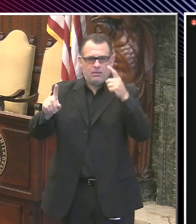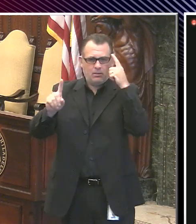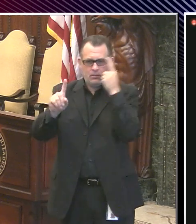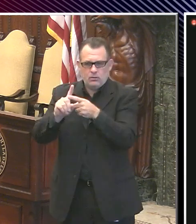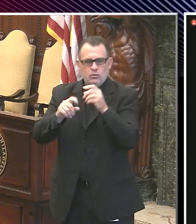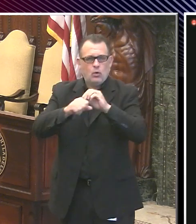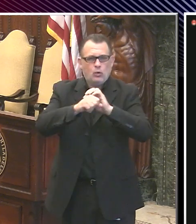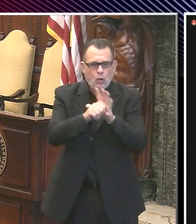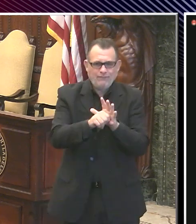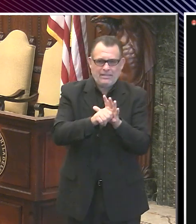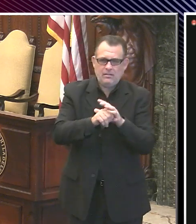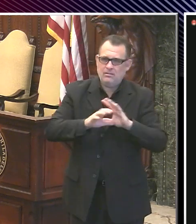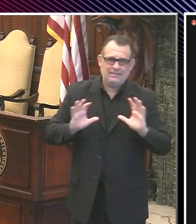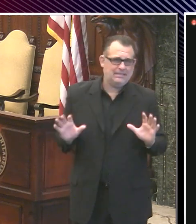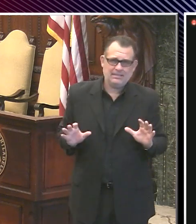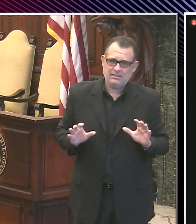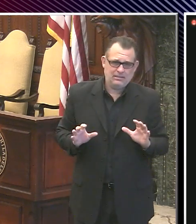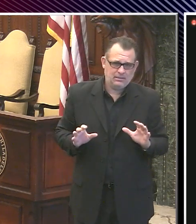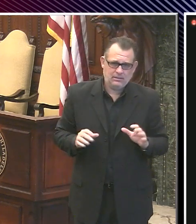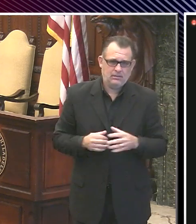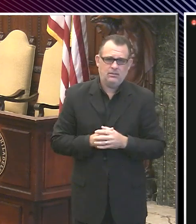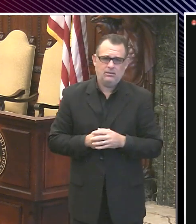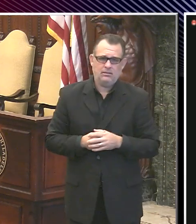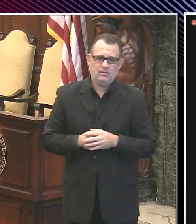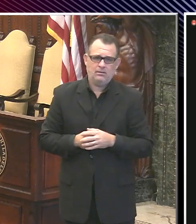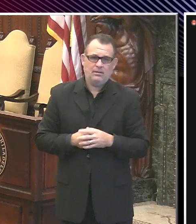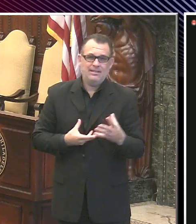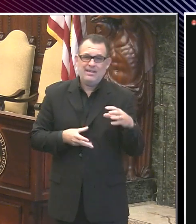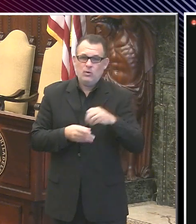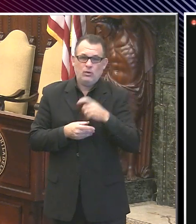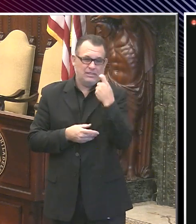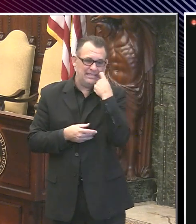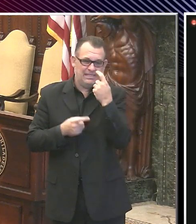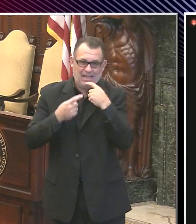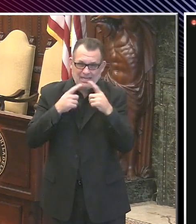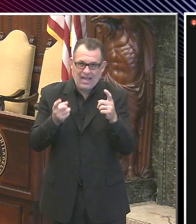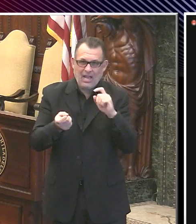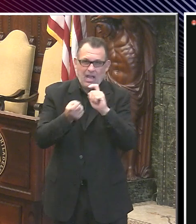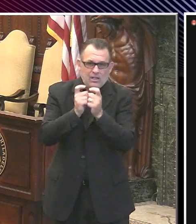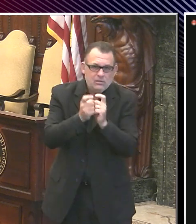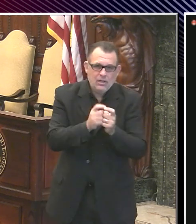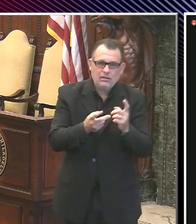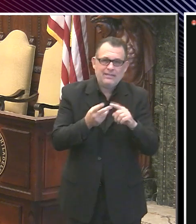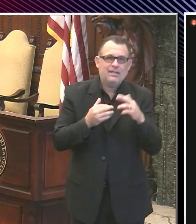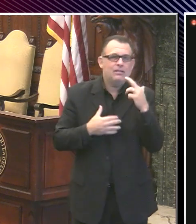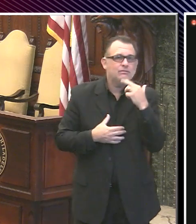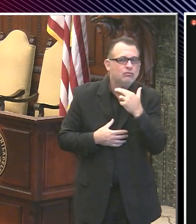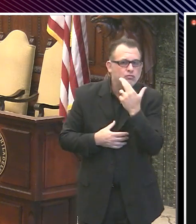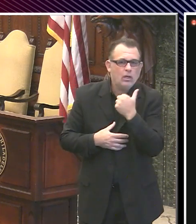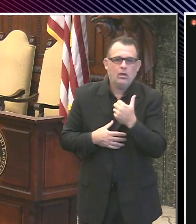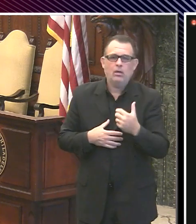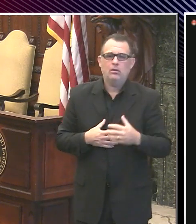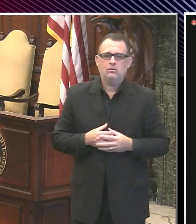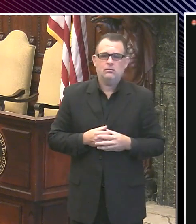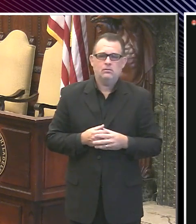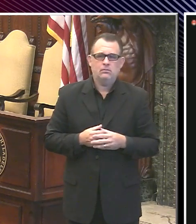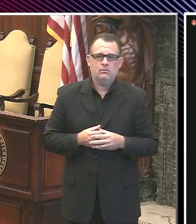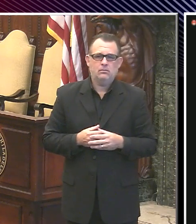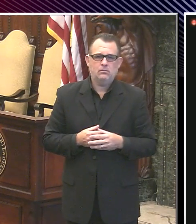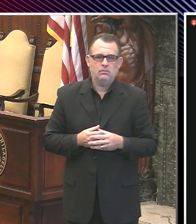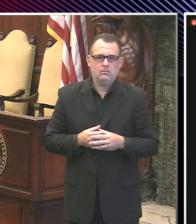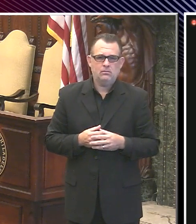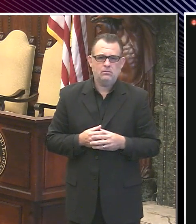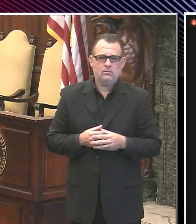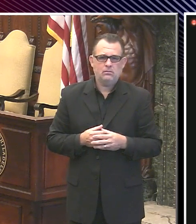COVID-19. Now that would include the just announced changes that Dr. Farley and the mayor announced concerning indoor